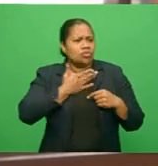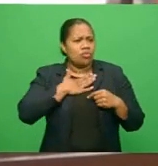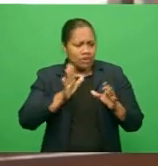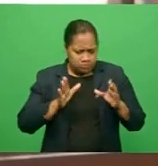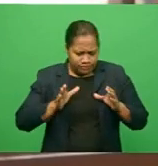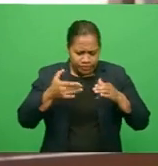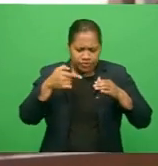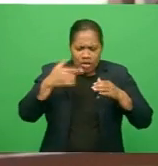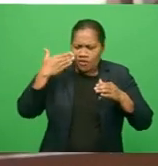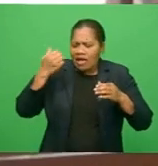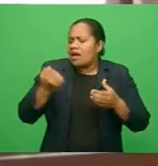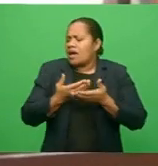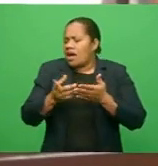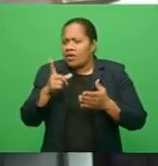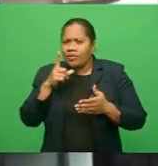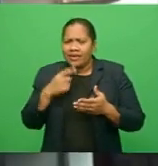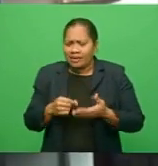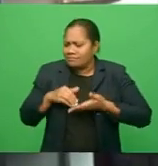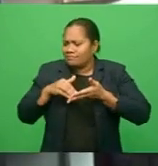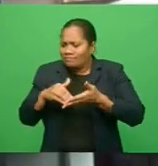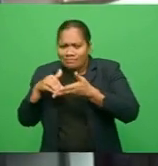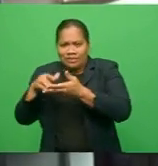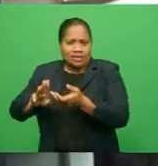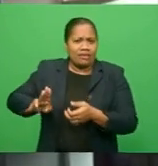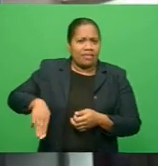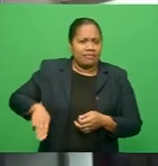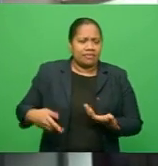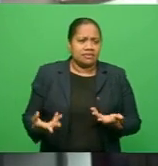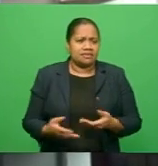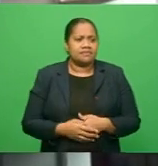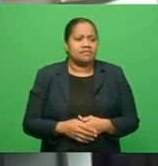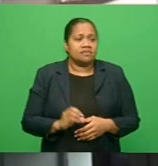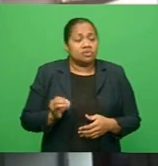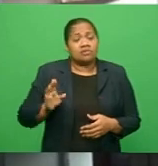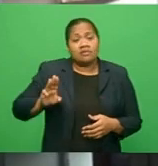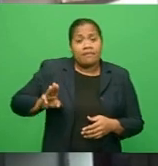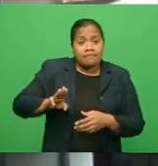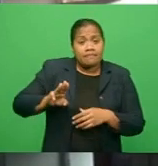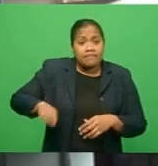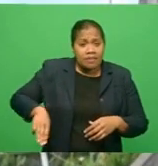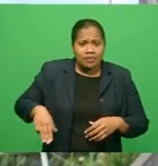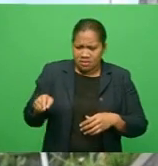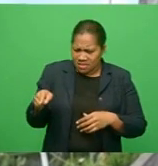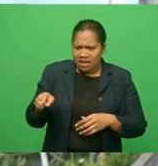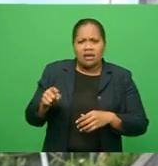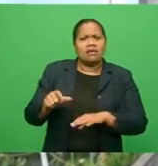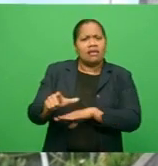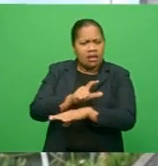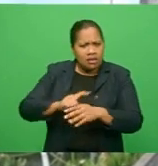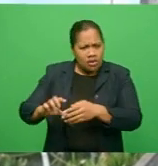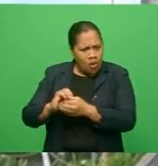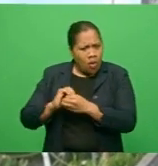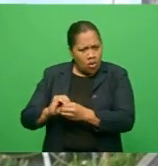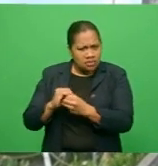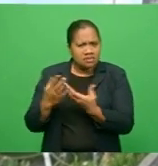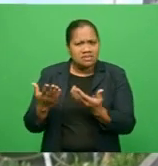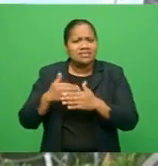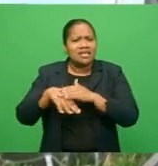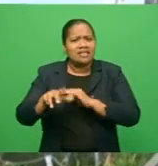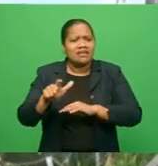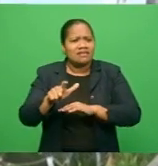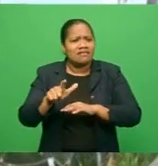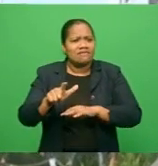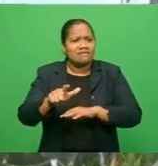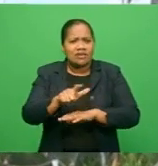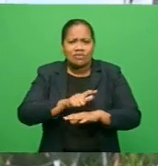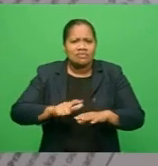way out of poverty for these members. In fact, many of our members are landowners in the Vanua and the